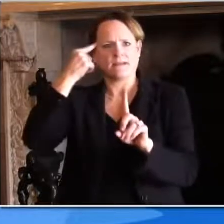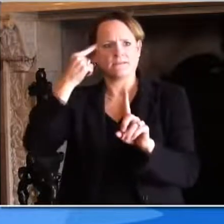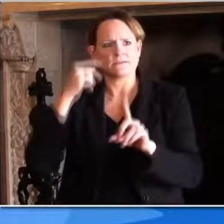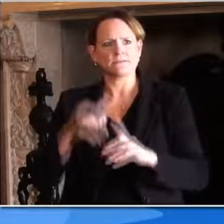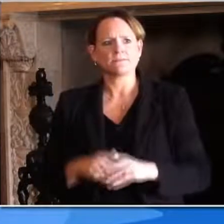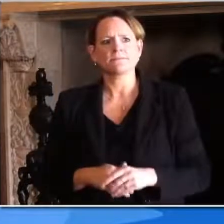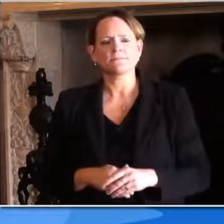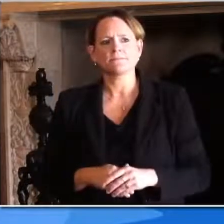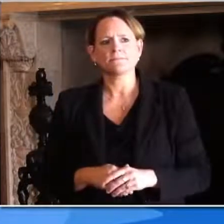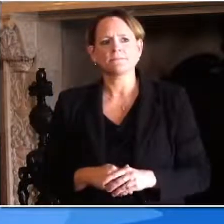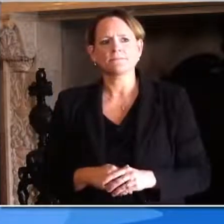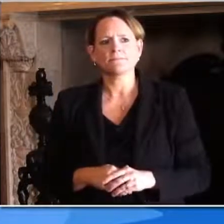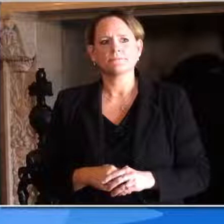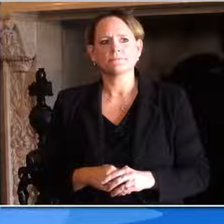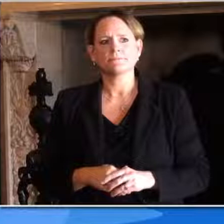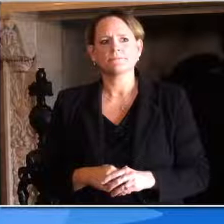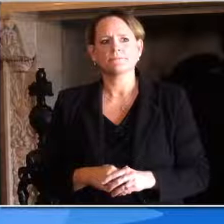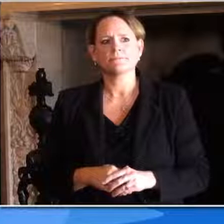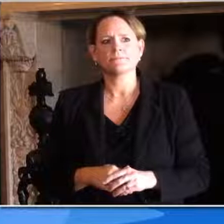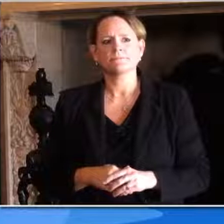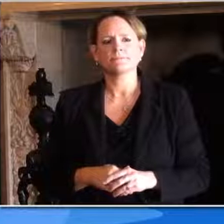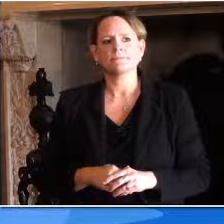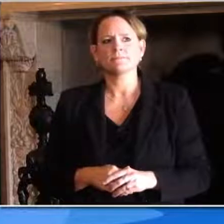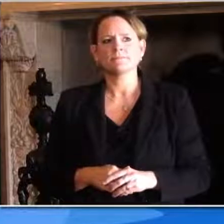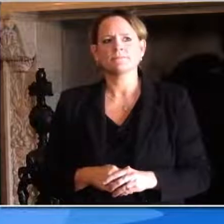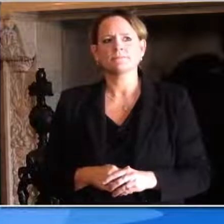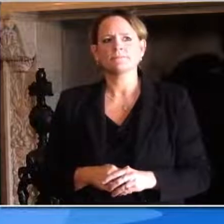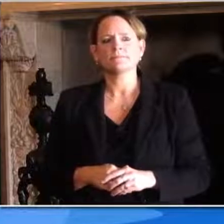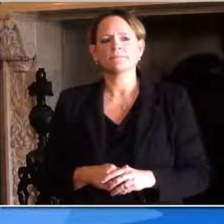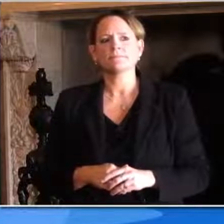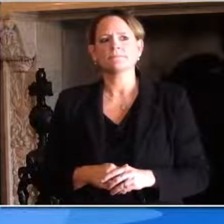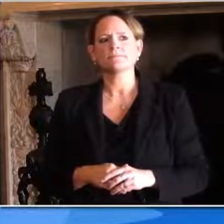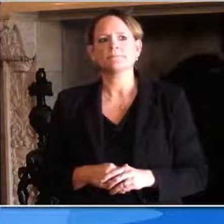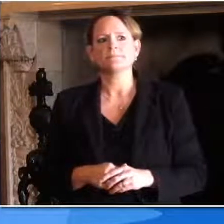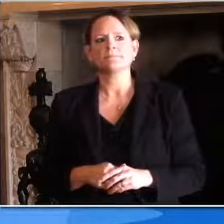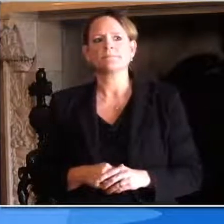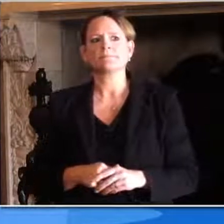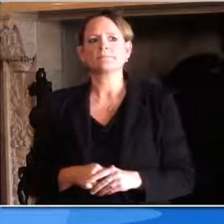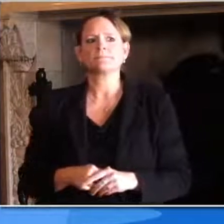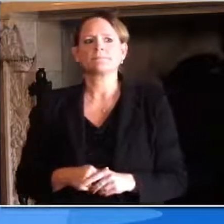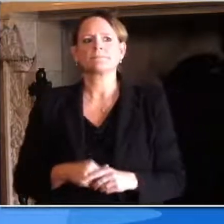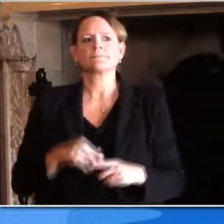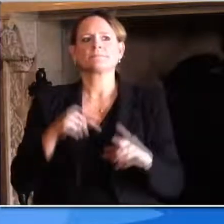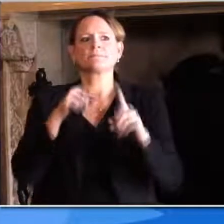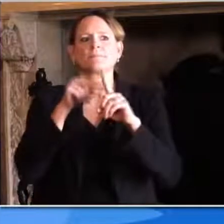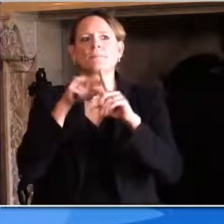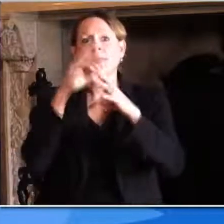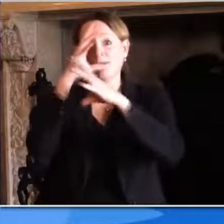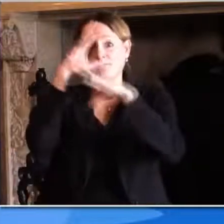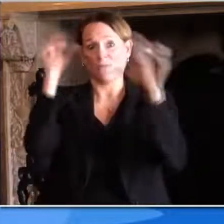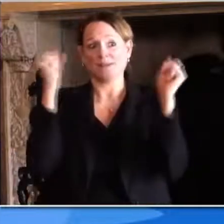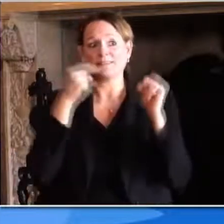what you think of the president suggesting to delay the election. And then also